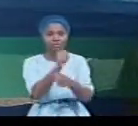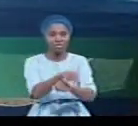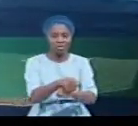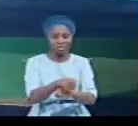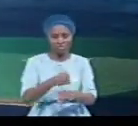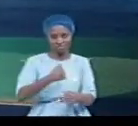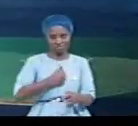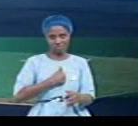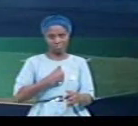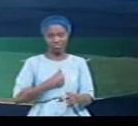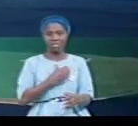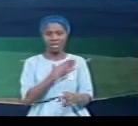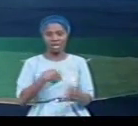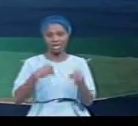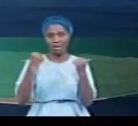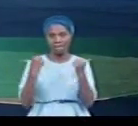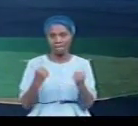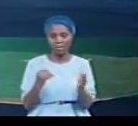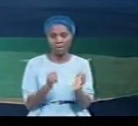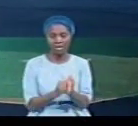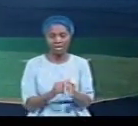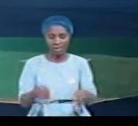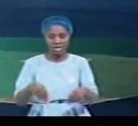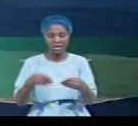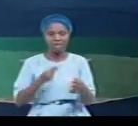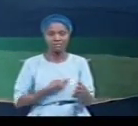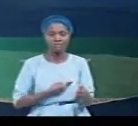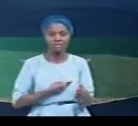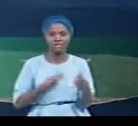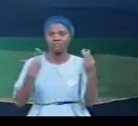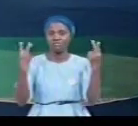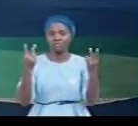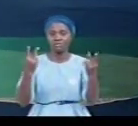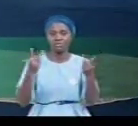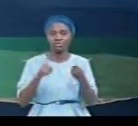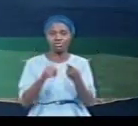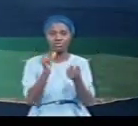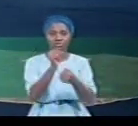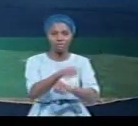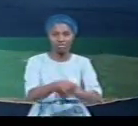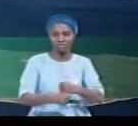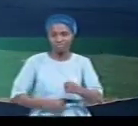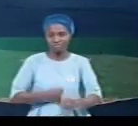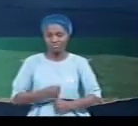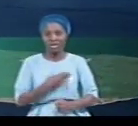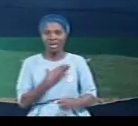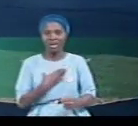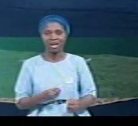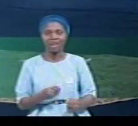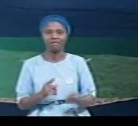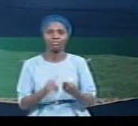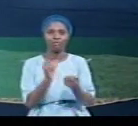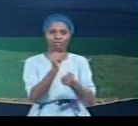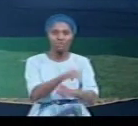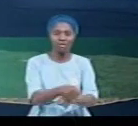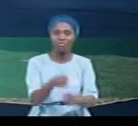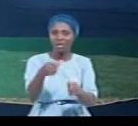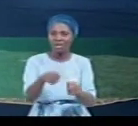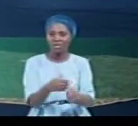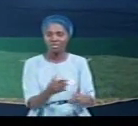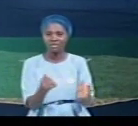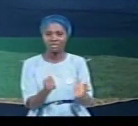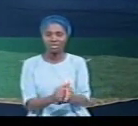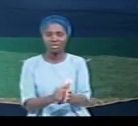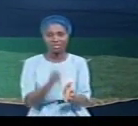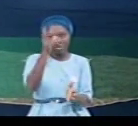victory over suffering and over anything that Satan may conjure up